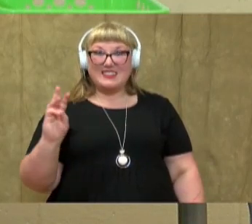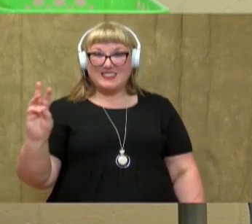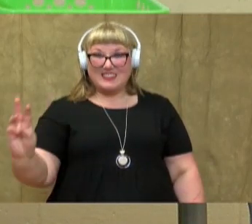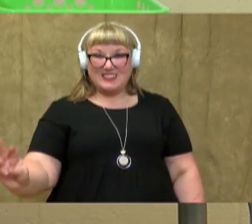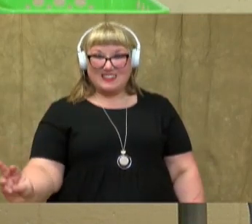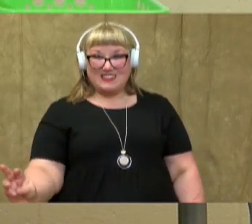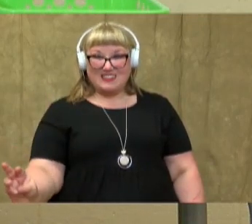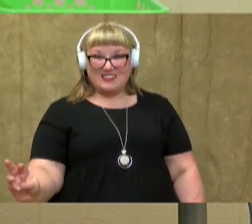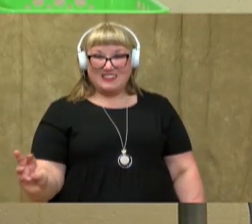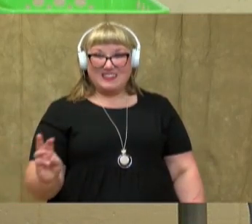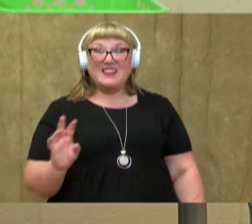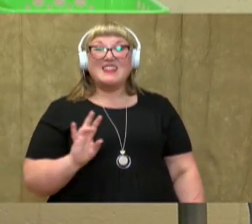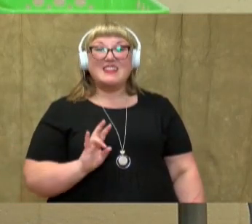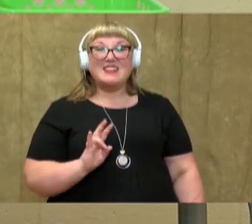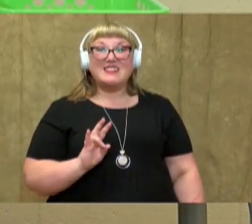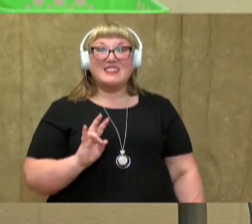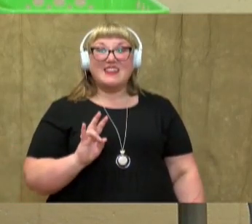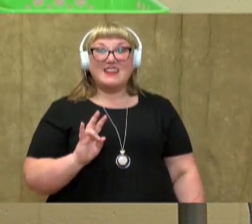six,